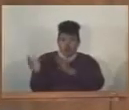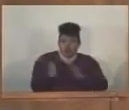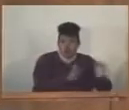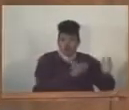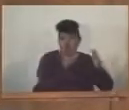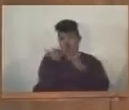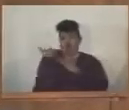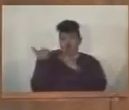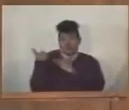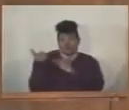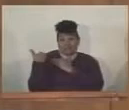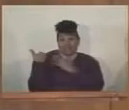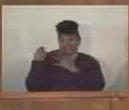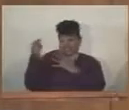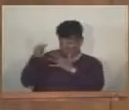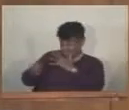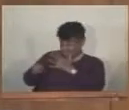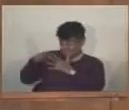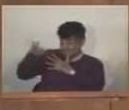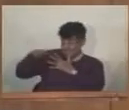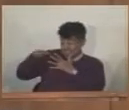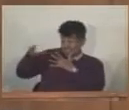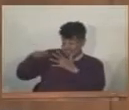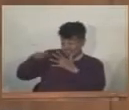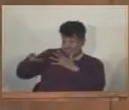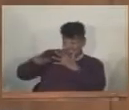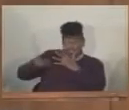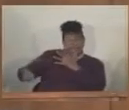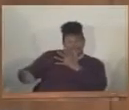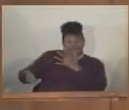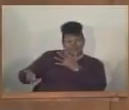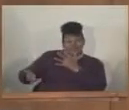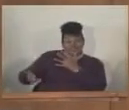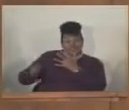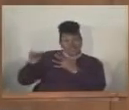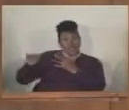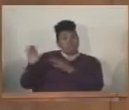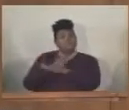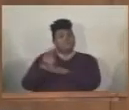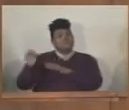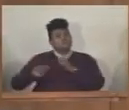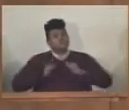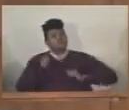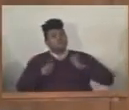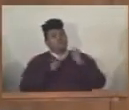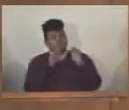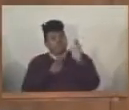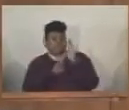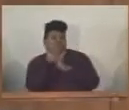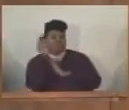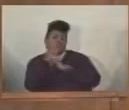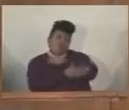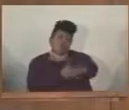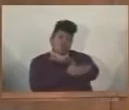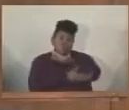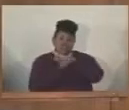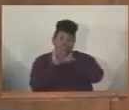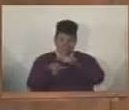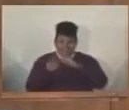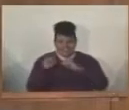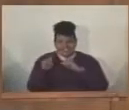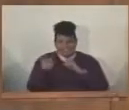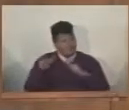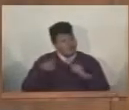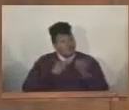we will get left behind. The world is not waiting on us. We have to be at the bargaining table ready